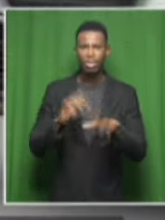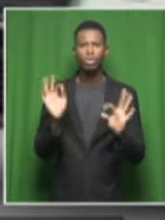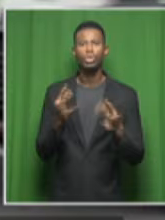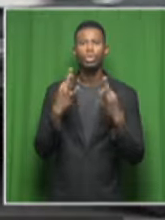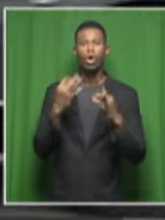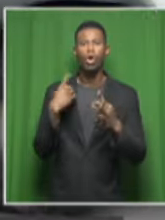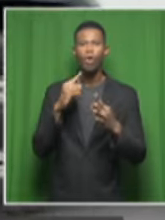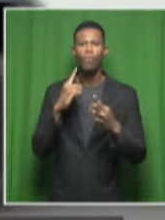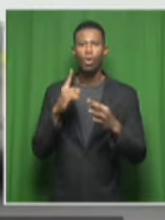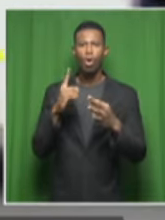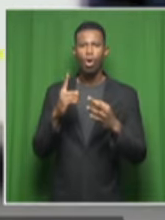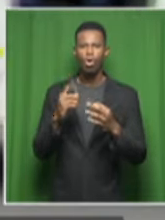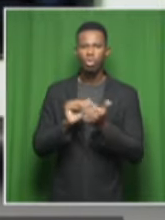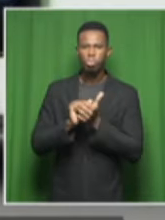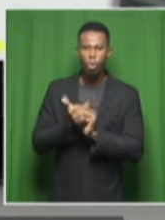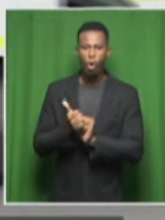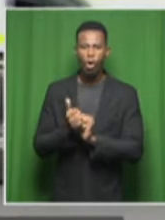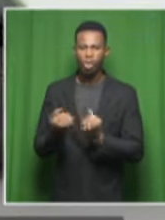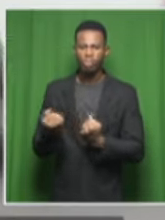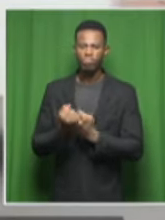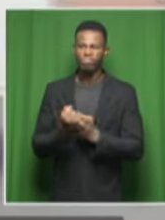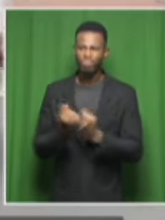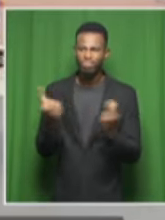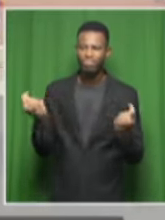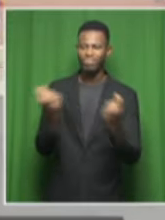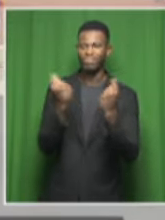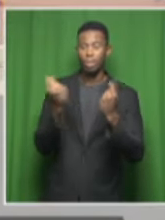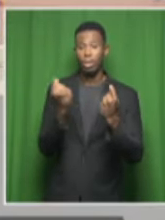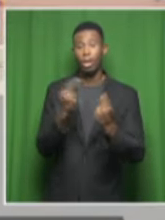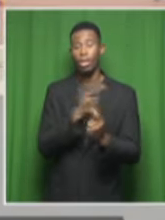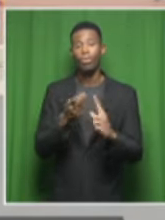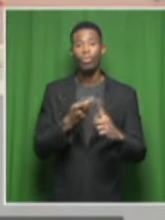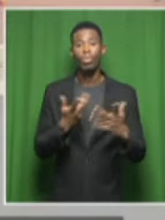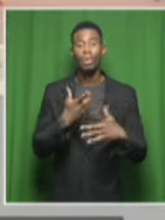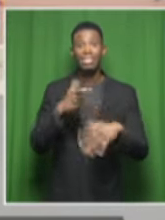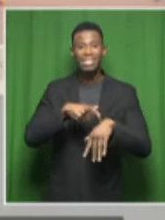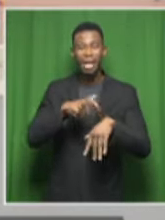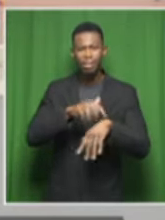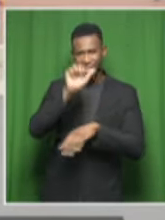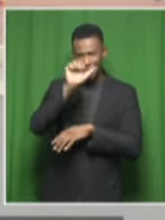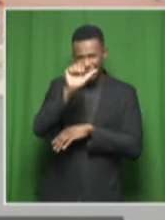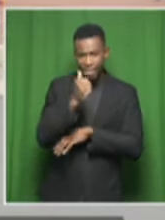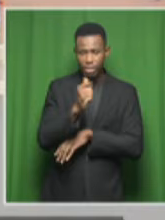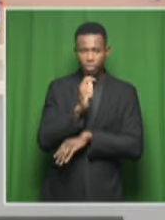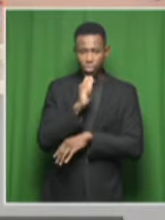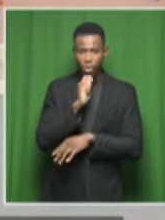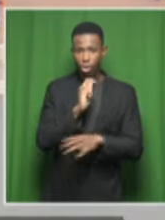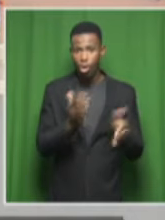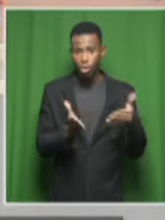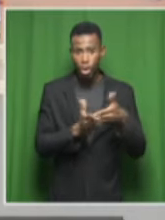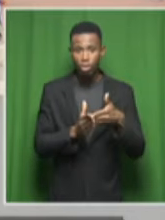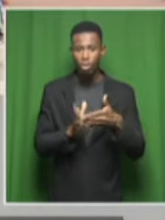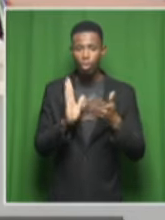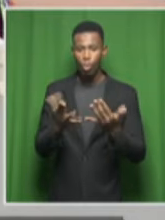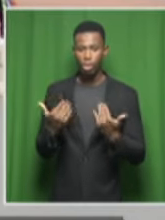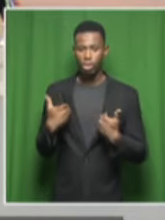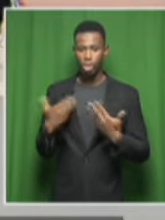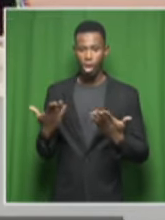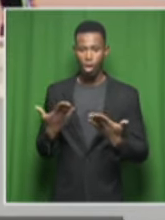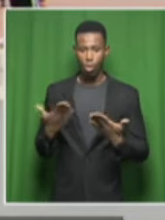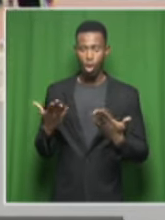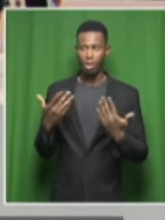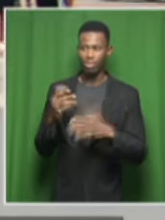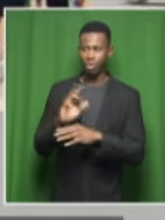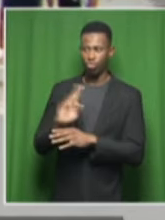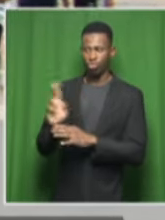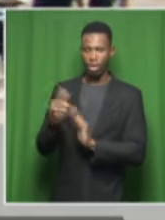me, the fans have been here since early as 6 a.m. awaiting the Springbok Tour to start. It's going to start to my right. I'll ask my colleague,